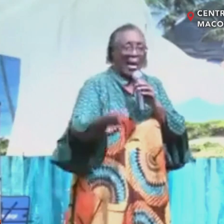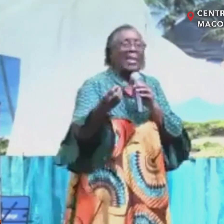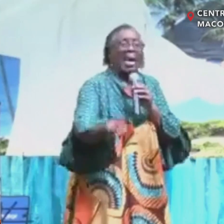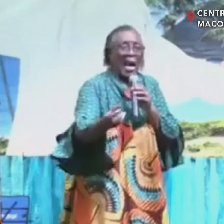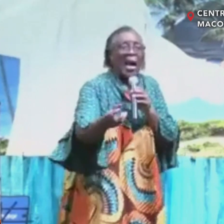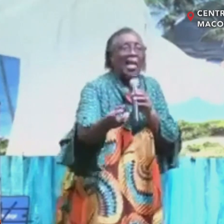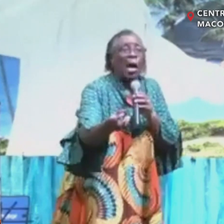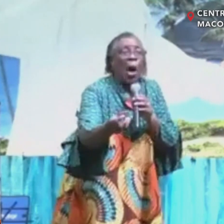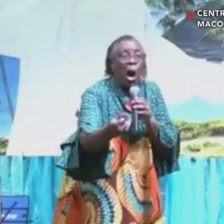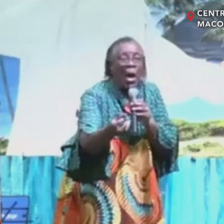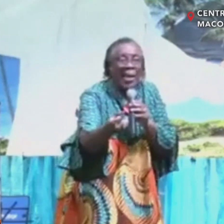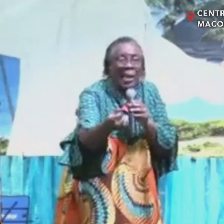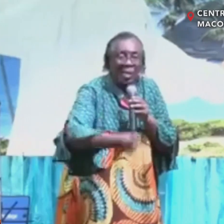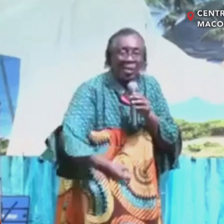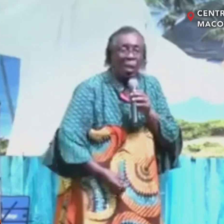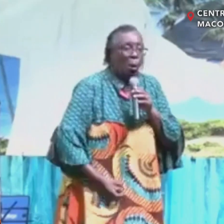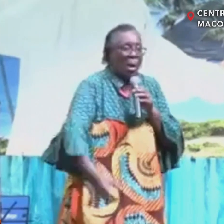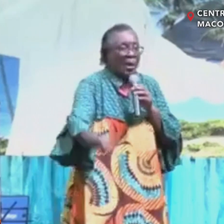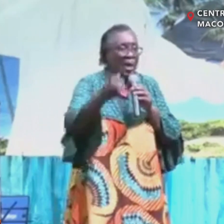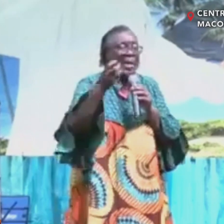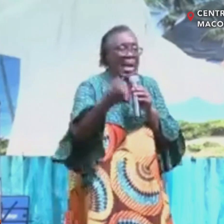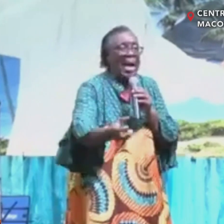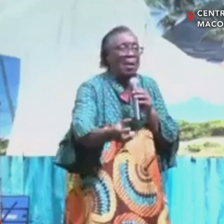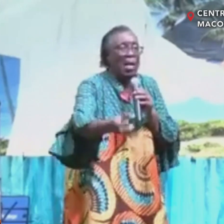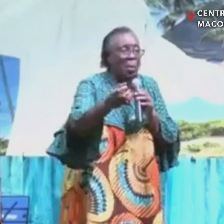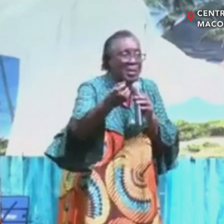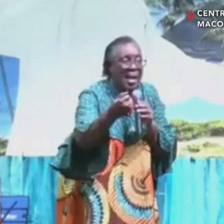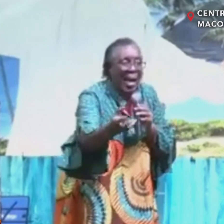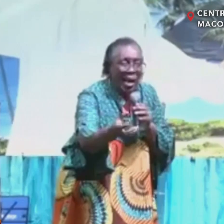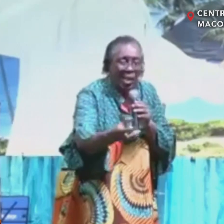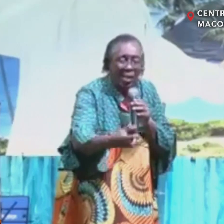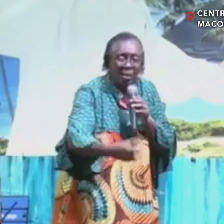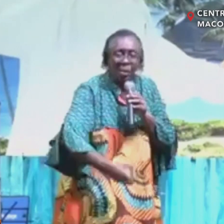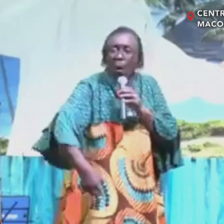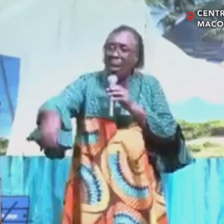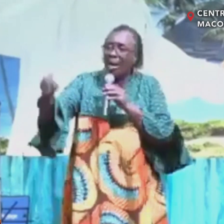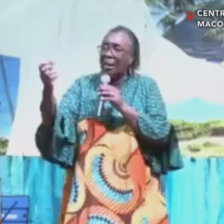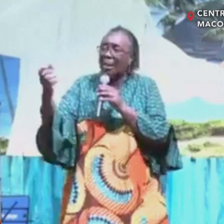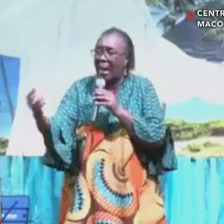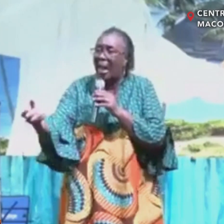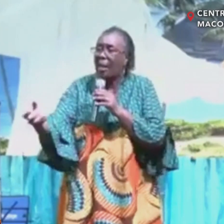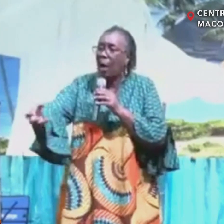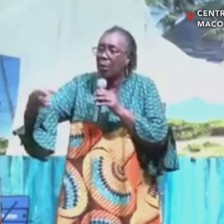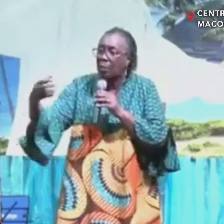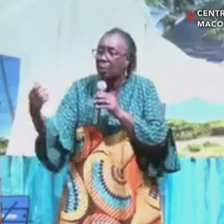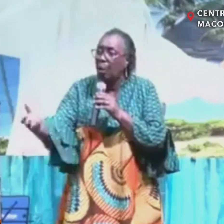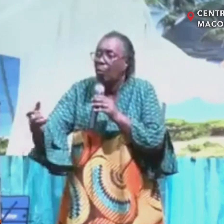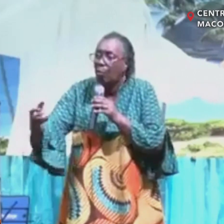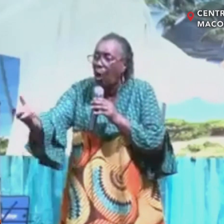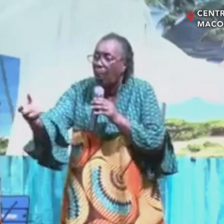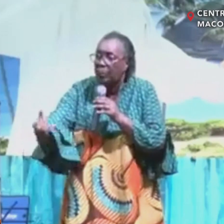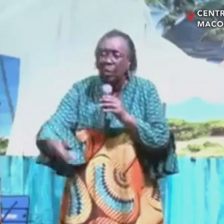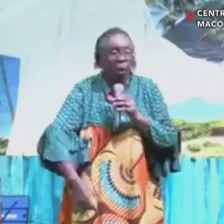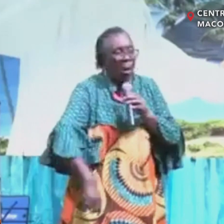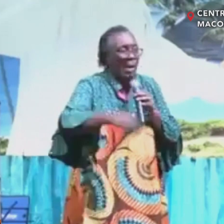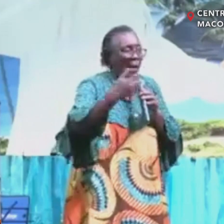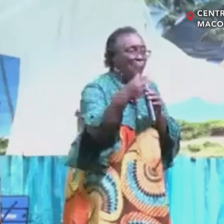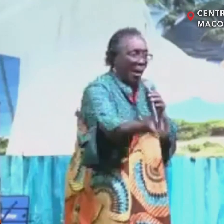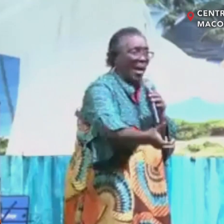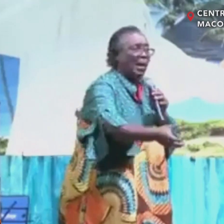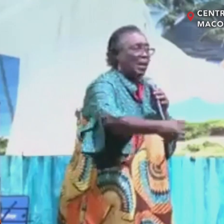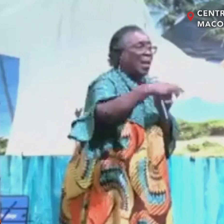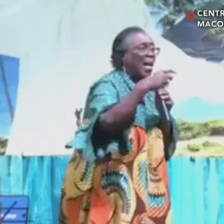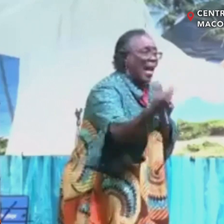we can care in our oikos. We can care in our cells. We can care in our small groups. We